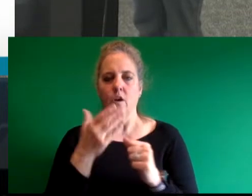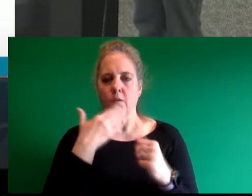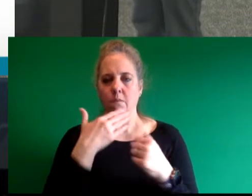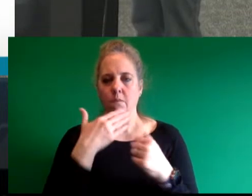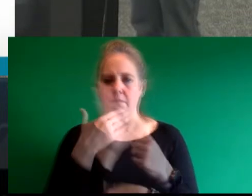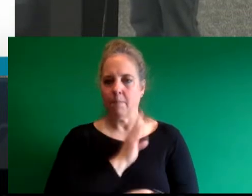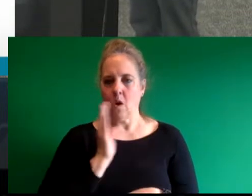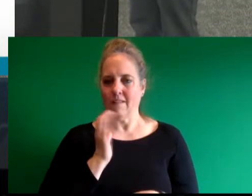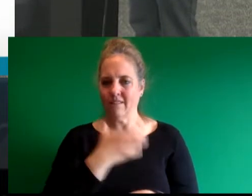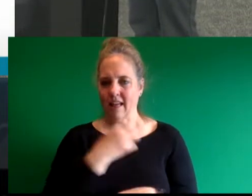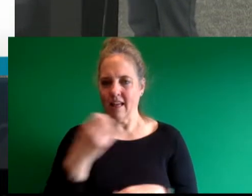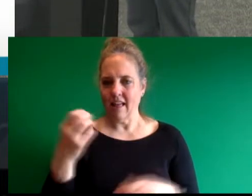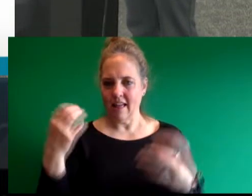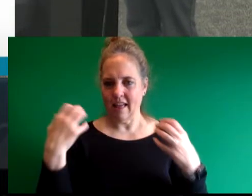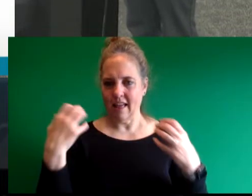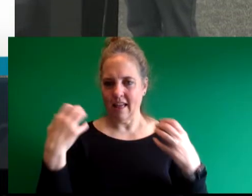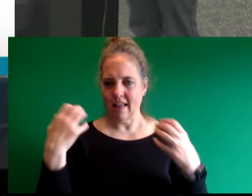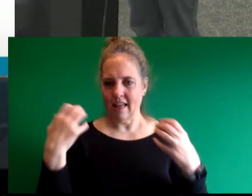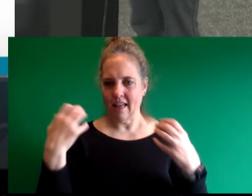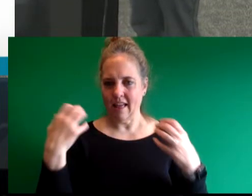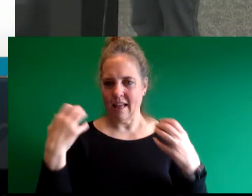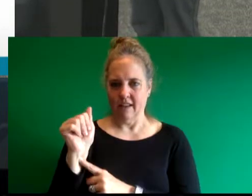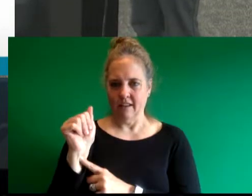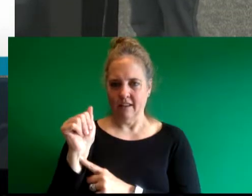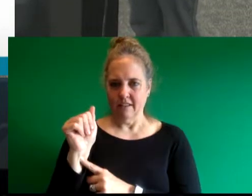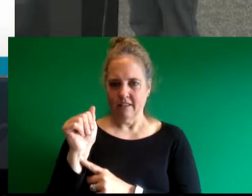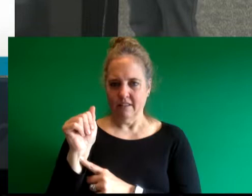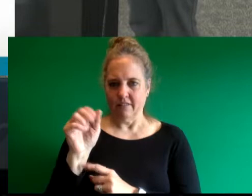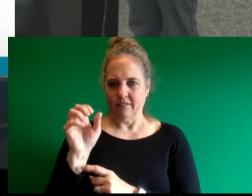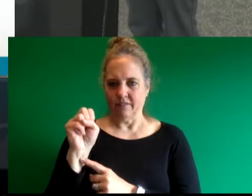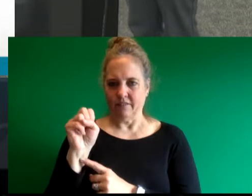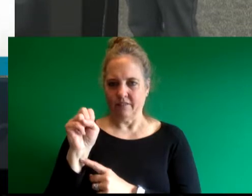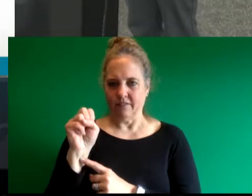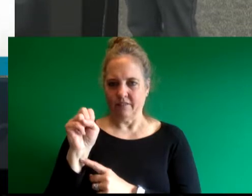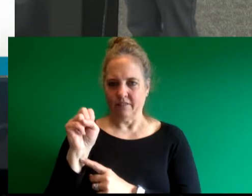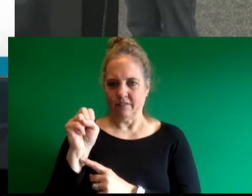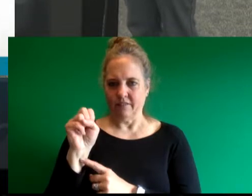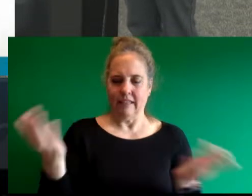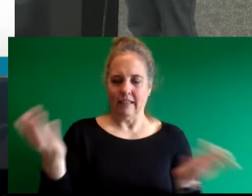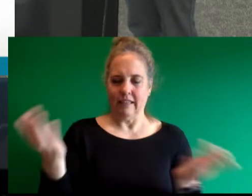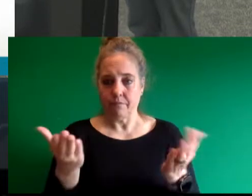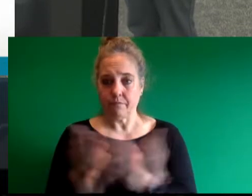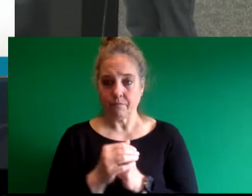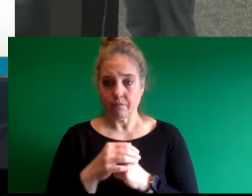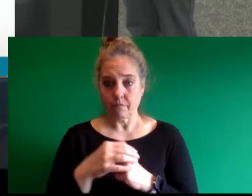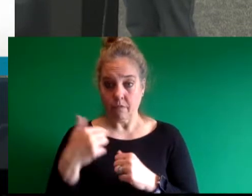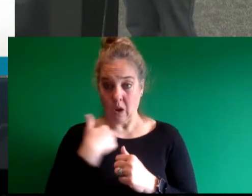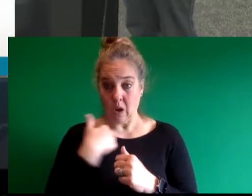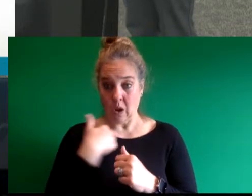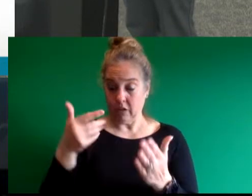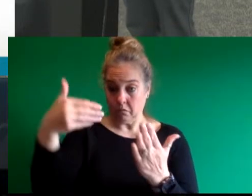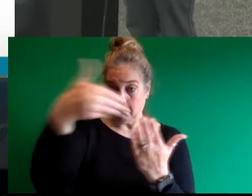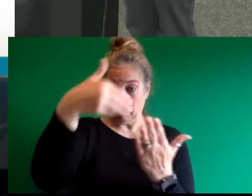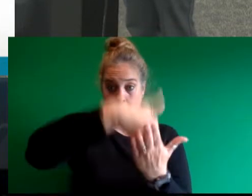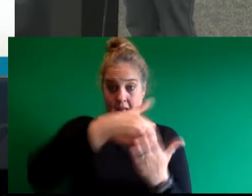Human Services. In your packet, you guys have the report for our March financial